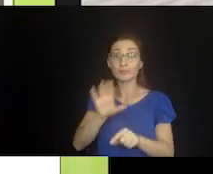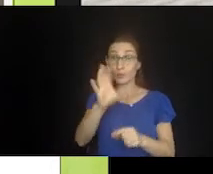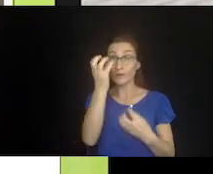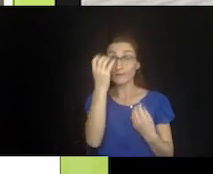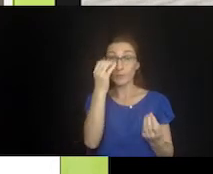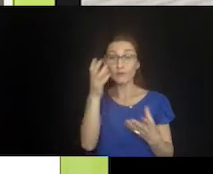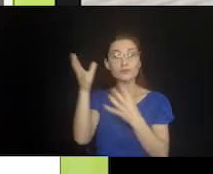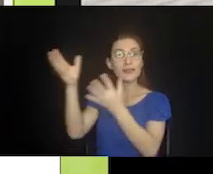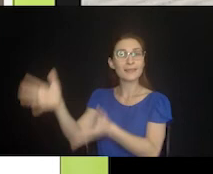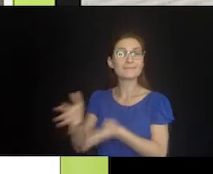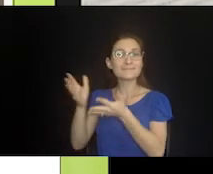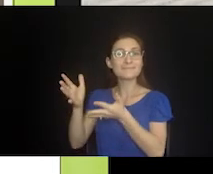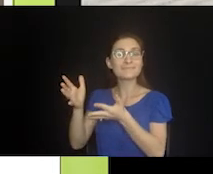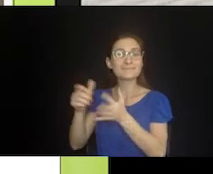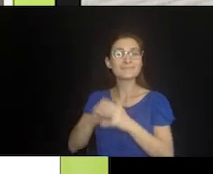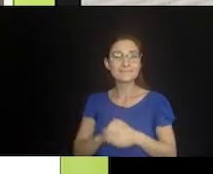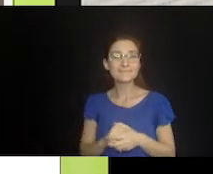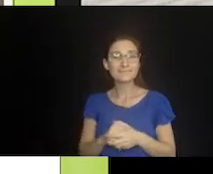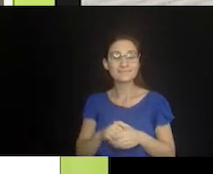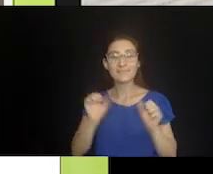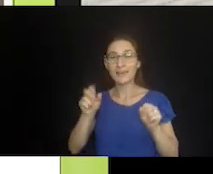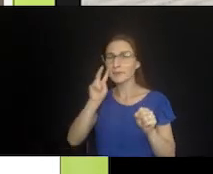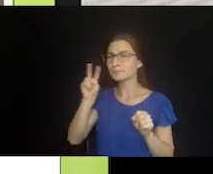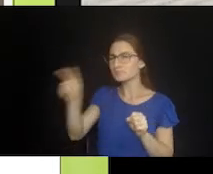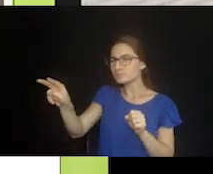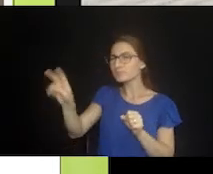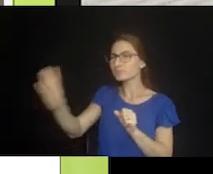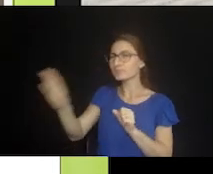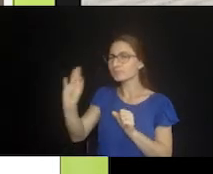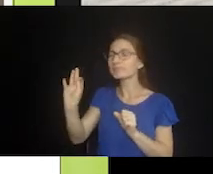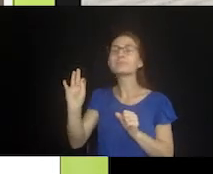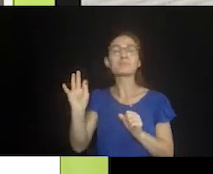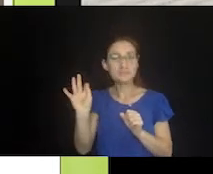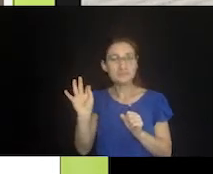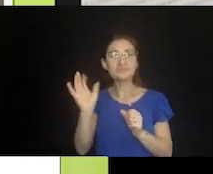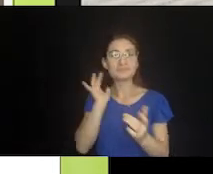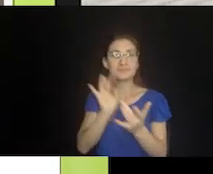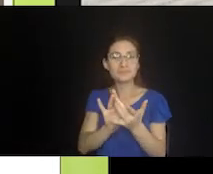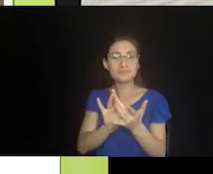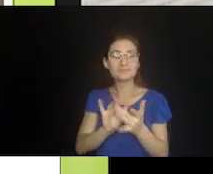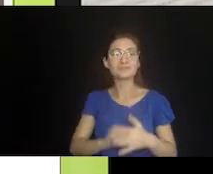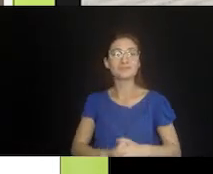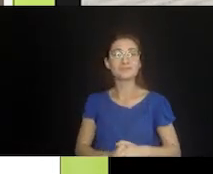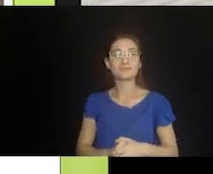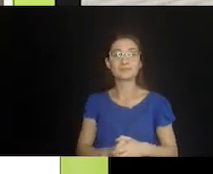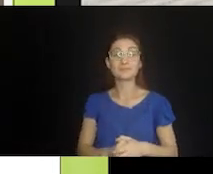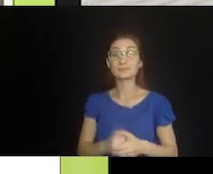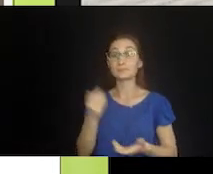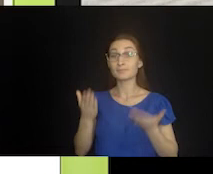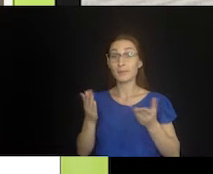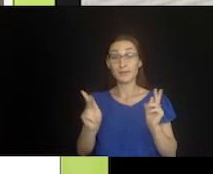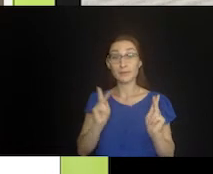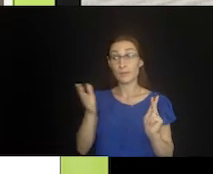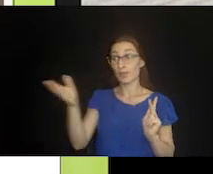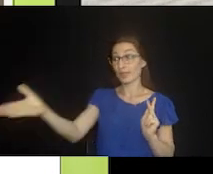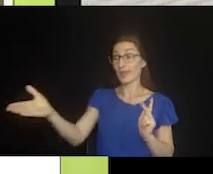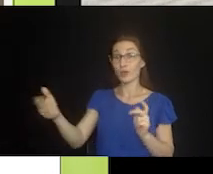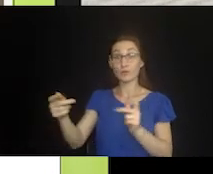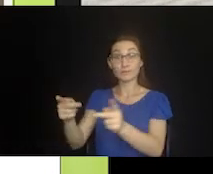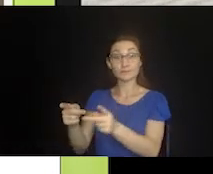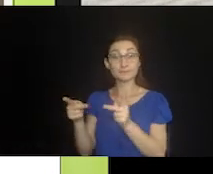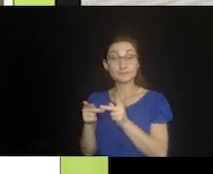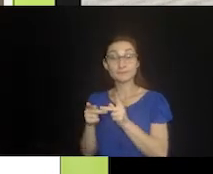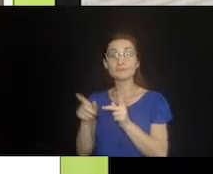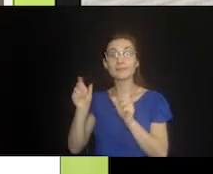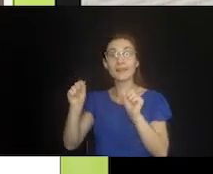frequent, that you might could leave your information, and the people at that location might be able